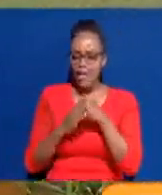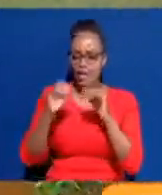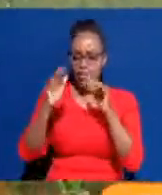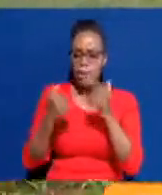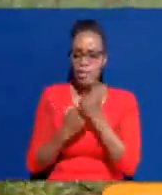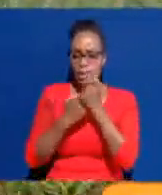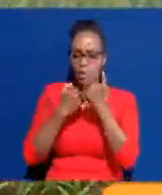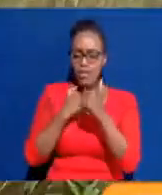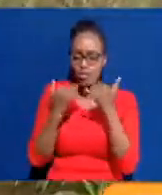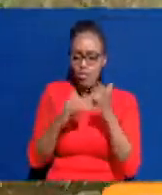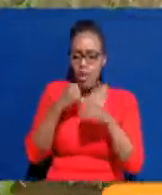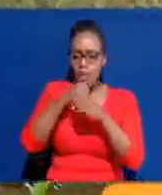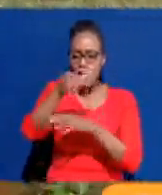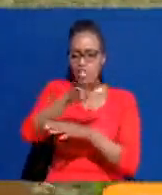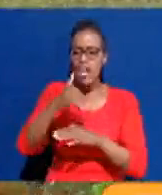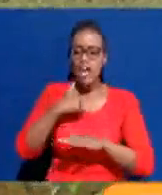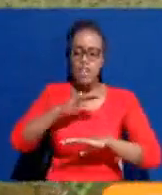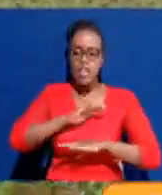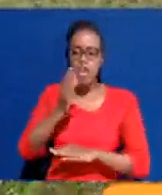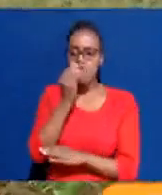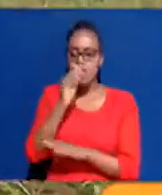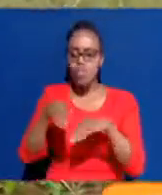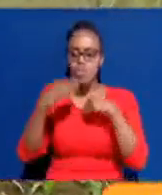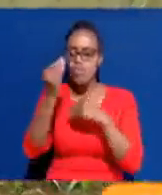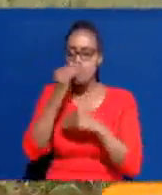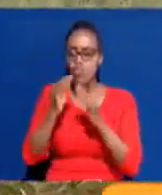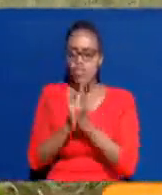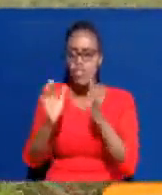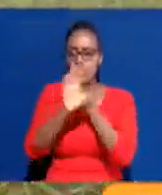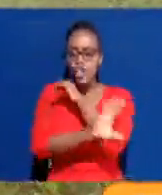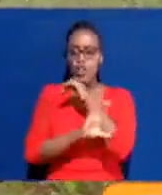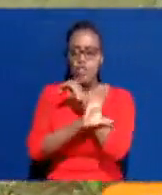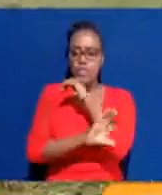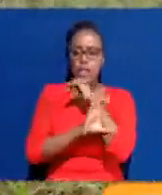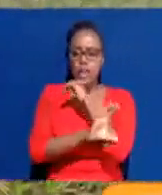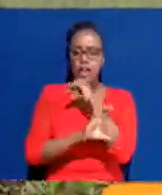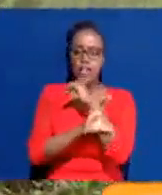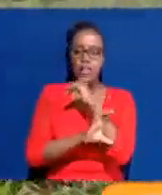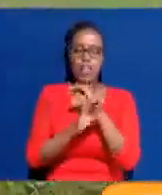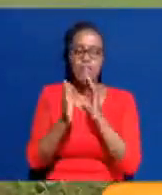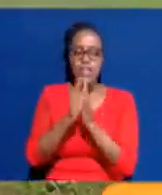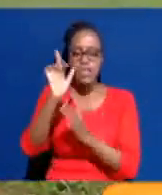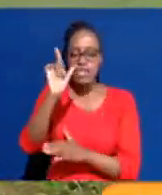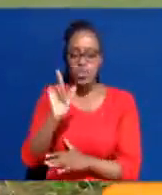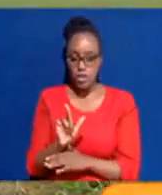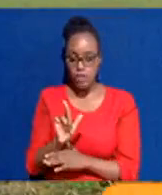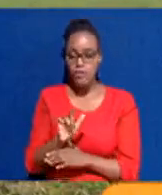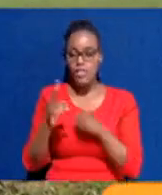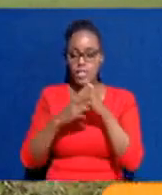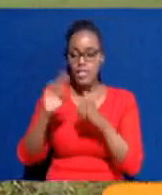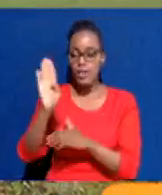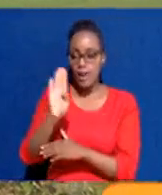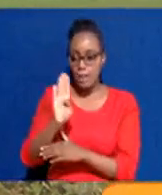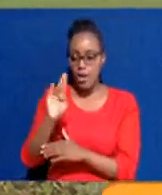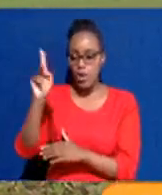the aim being to make this area food secure to feed the rest of the country and eventually the region. Part of the 7 billion